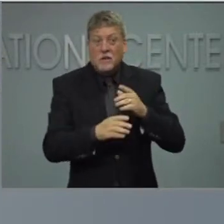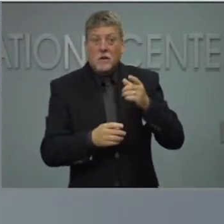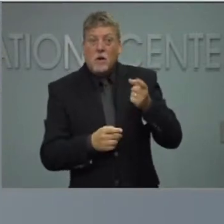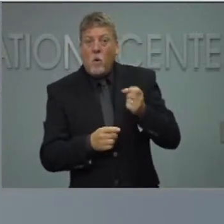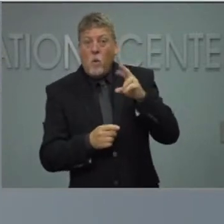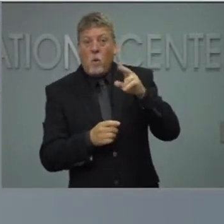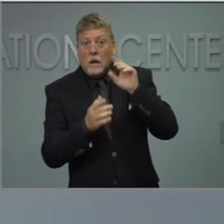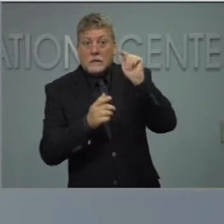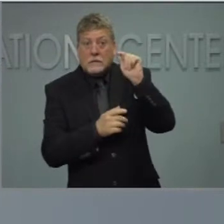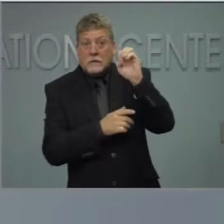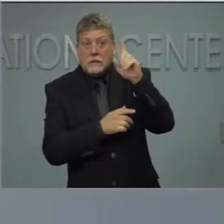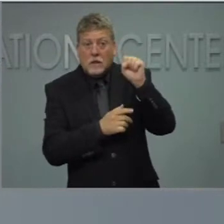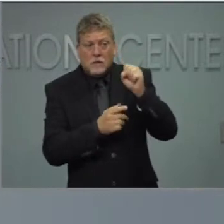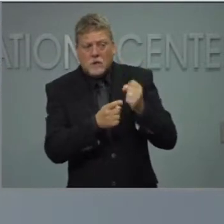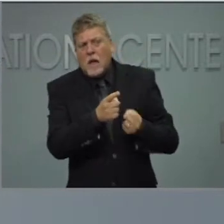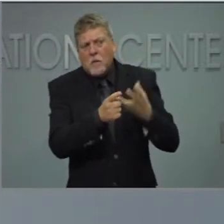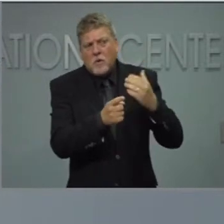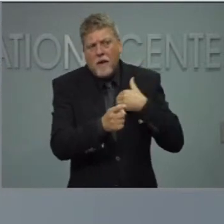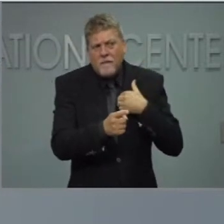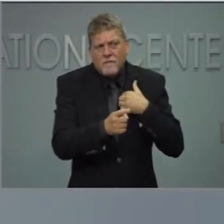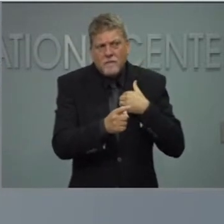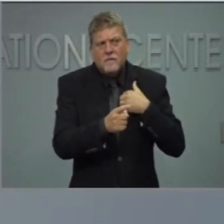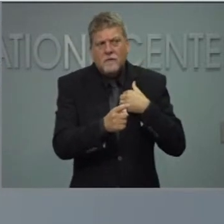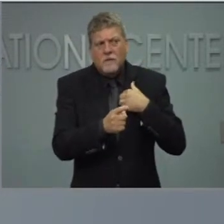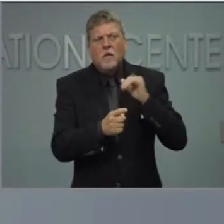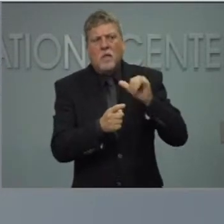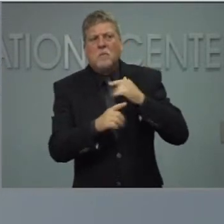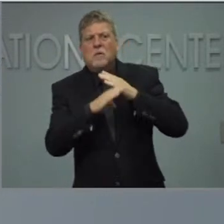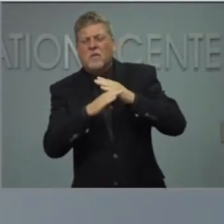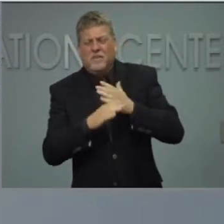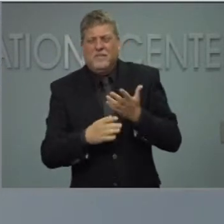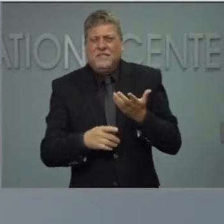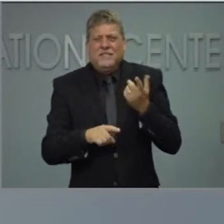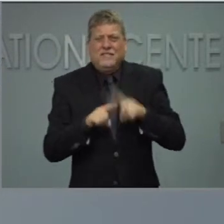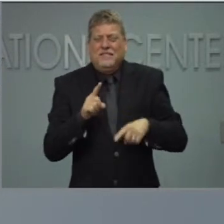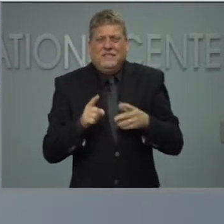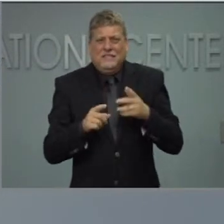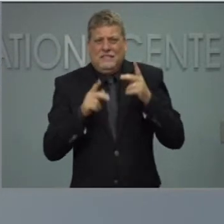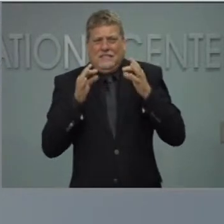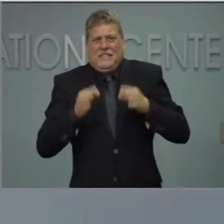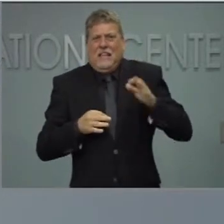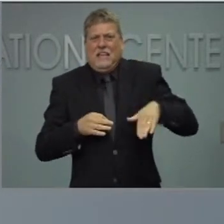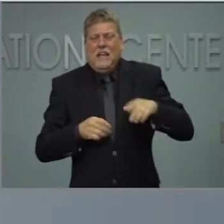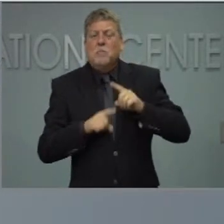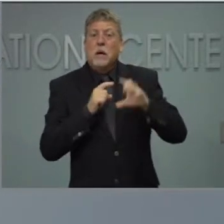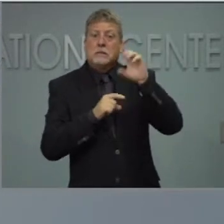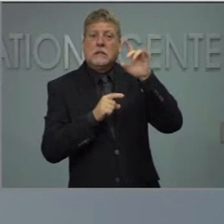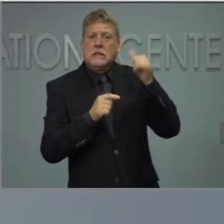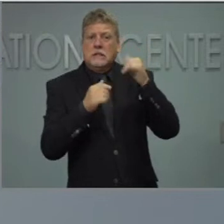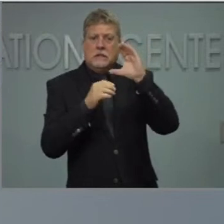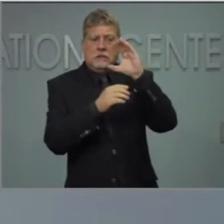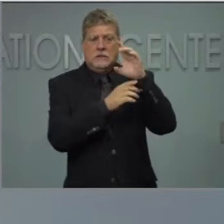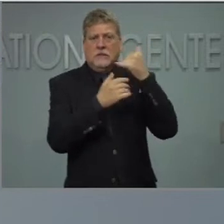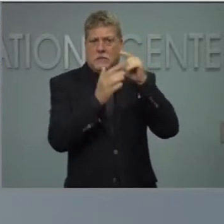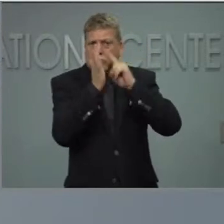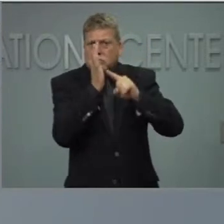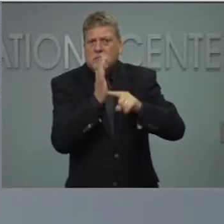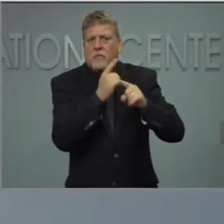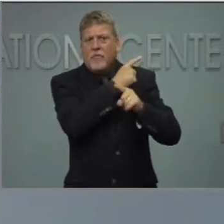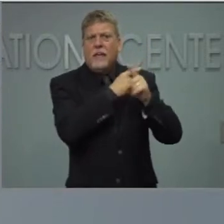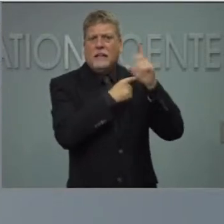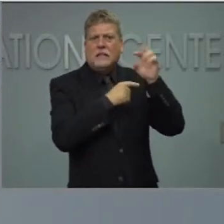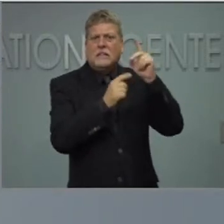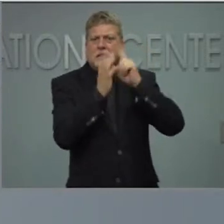what we're able to do is look at natural studies, and the CDC released 3 of them today. One about what was happening in New York,